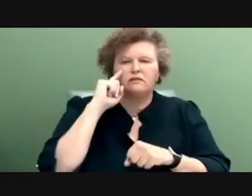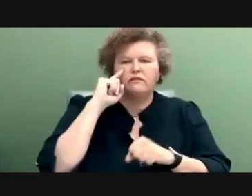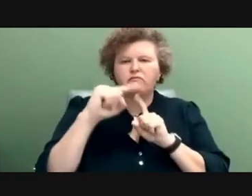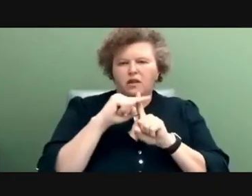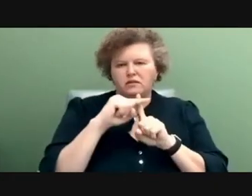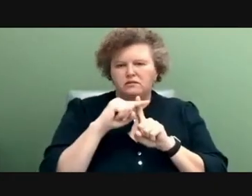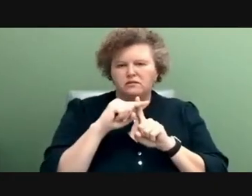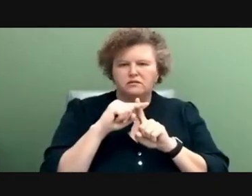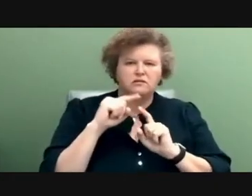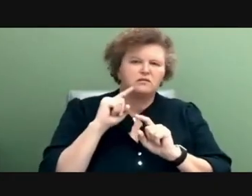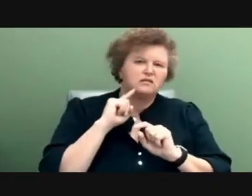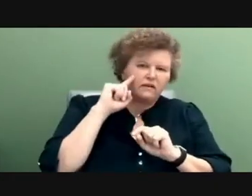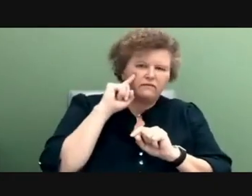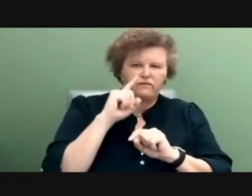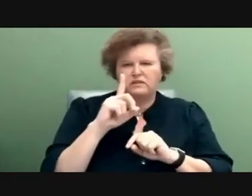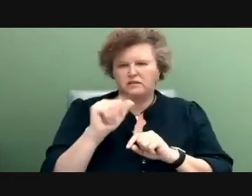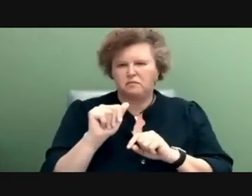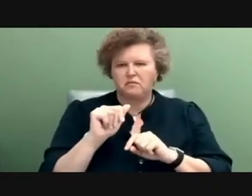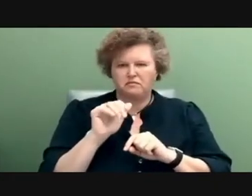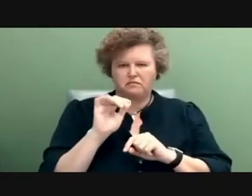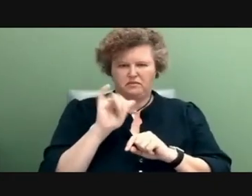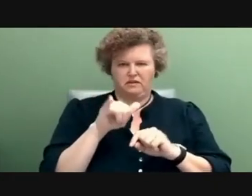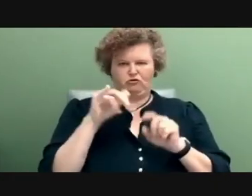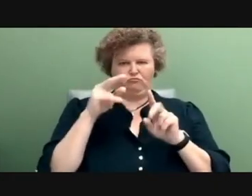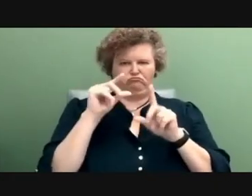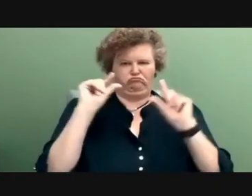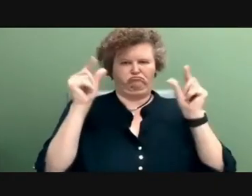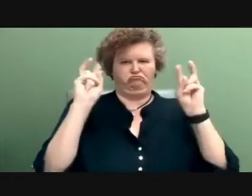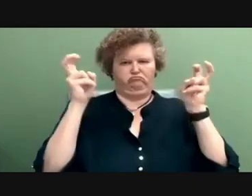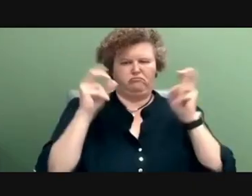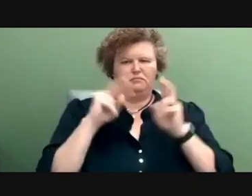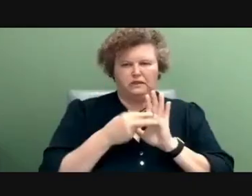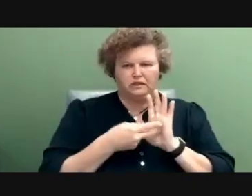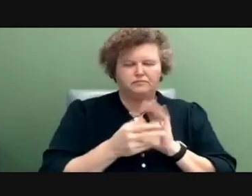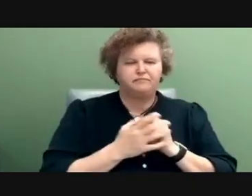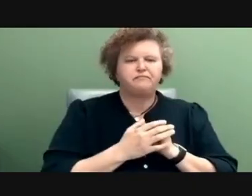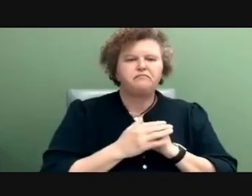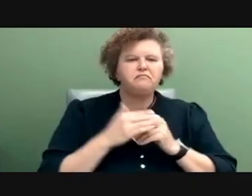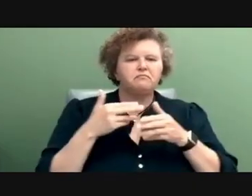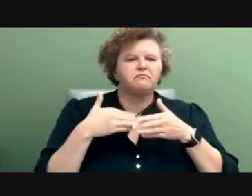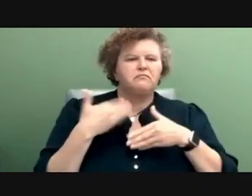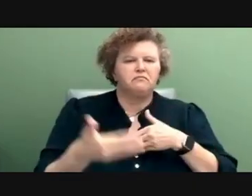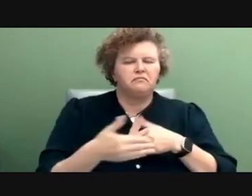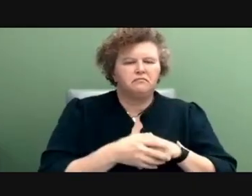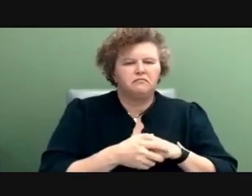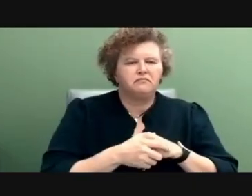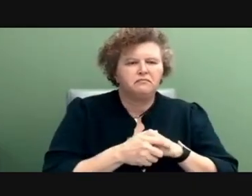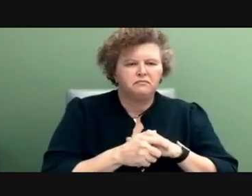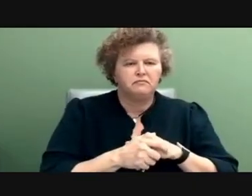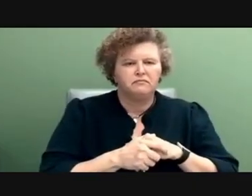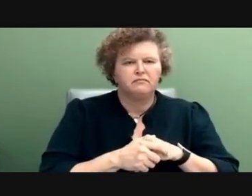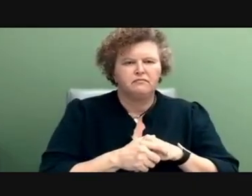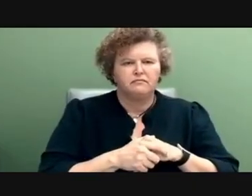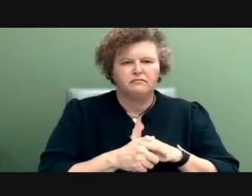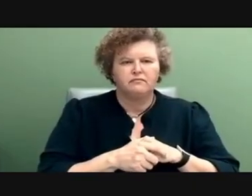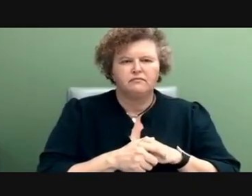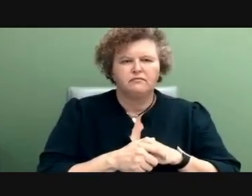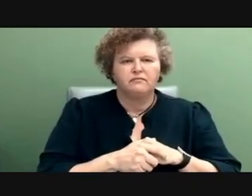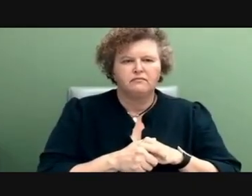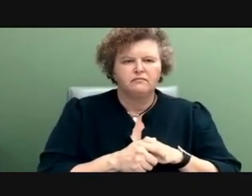developmental disability, that is considered as being Deaf Plus. So having a deafness and an